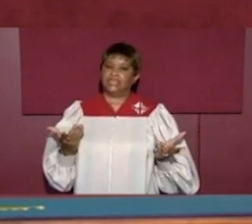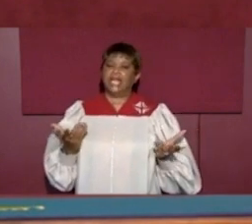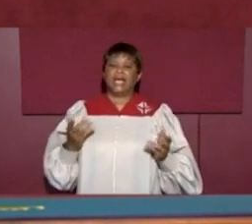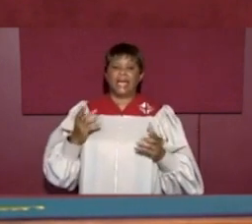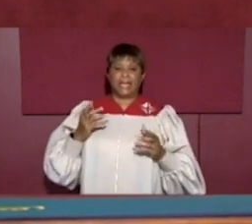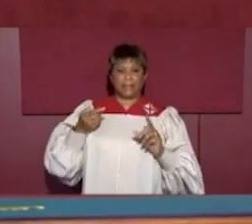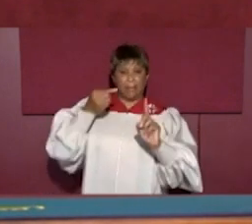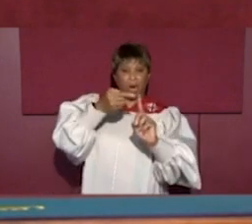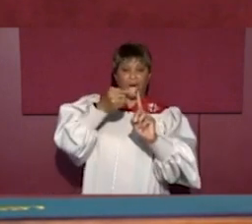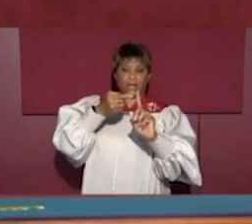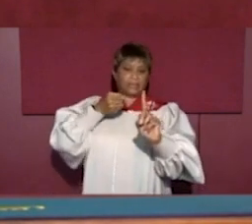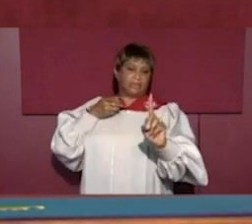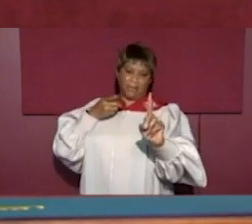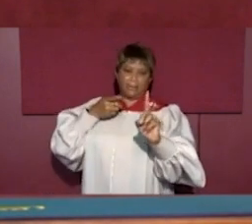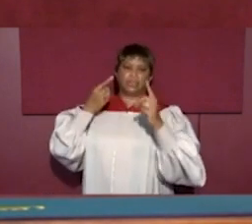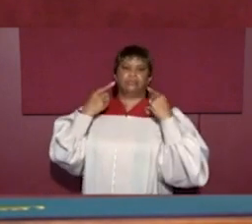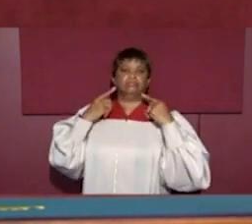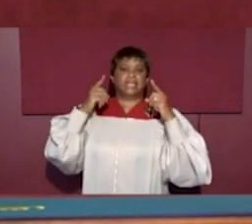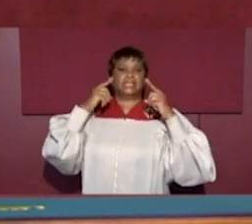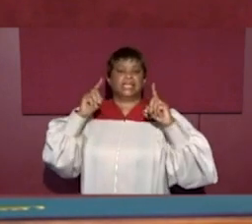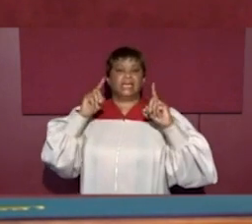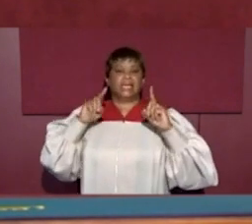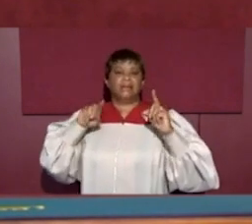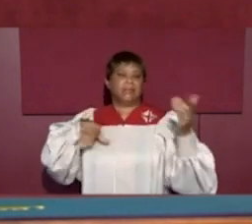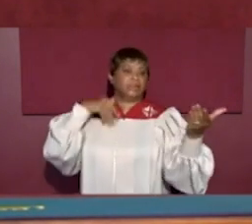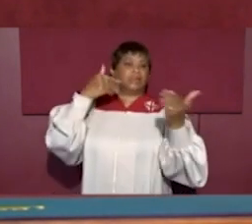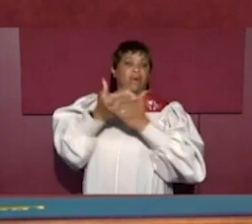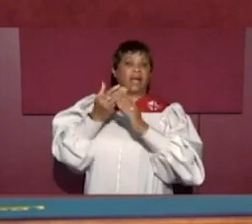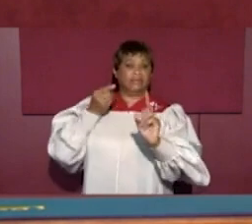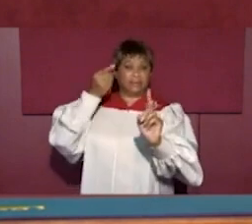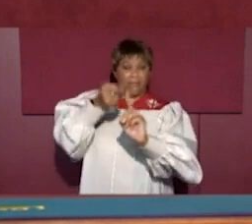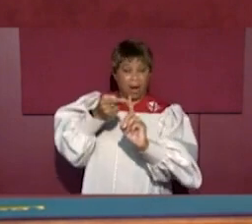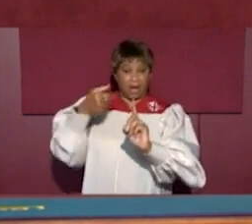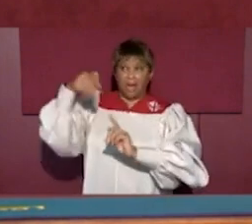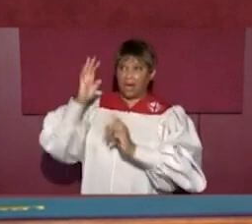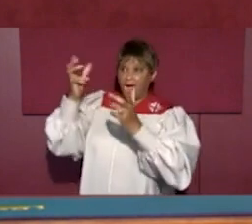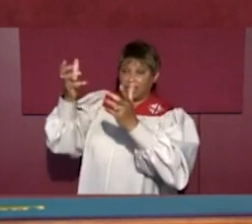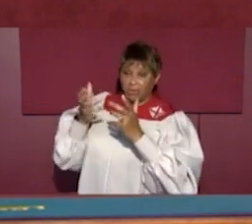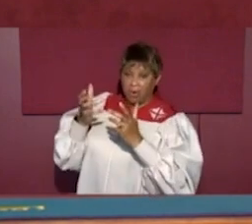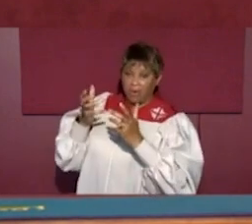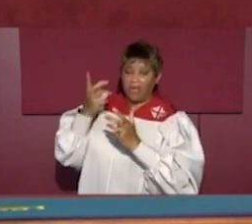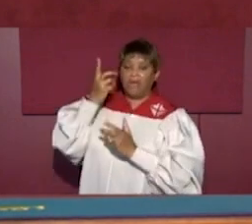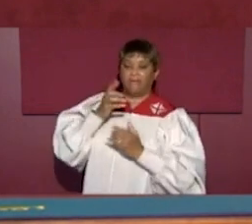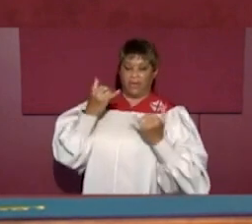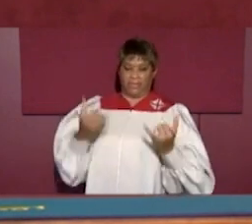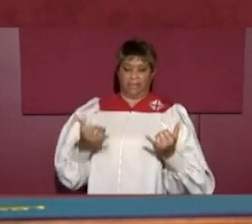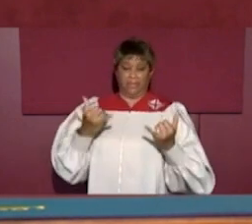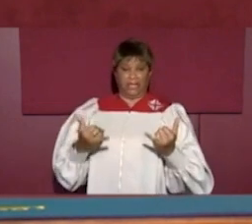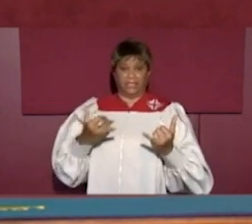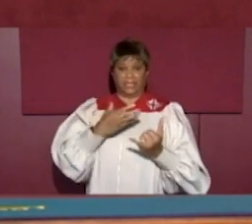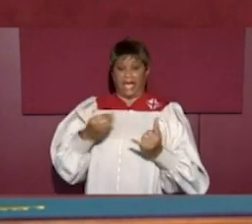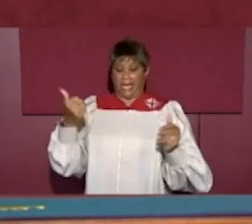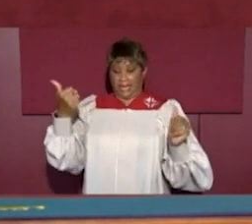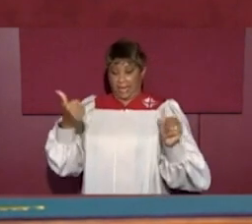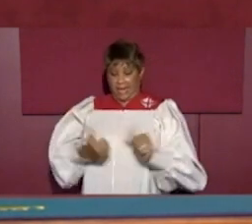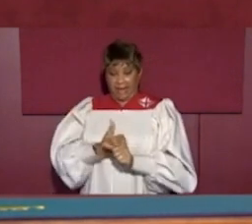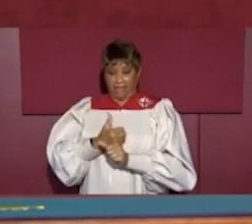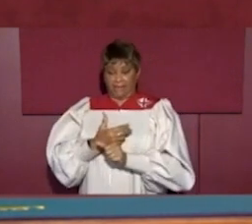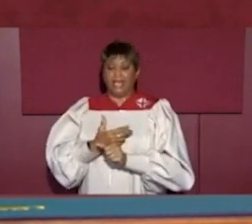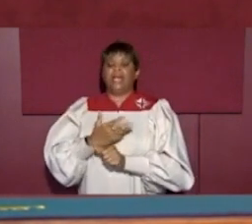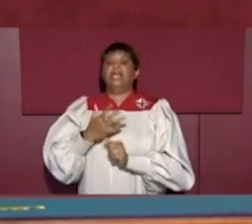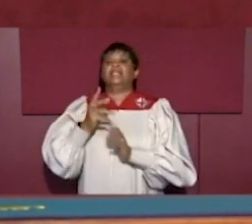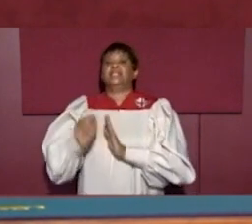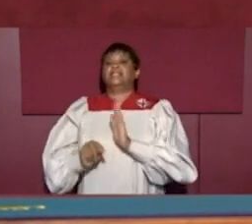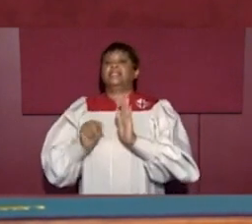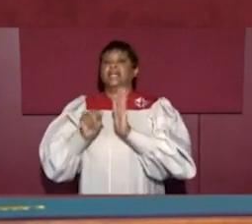mark. To reach the mark. That is the will of God for this and every dispensation